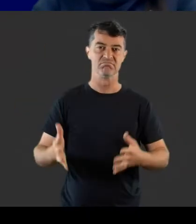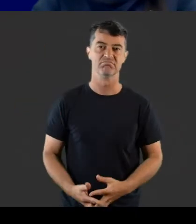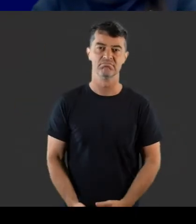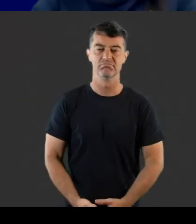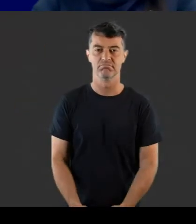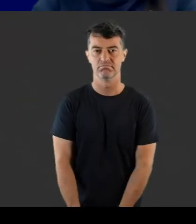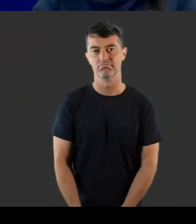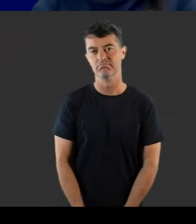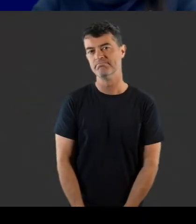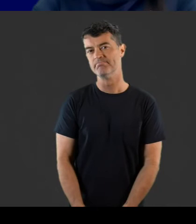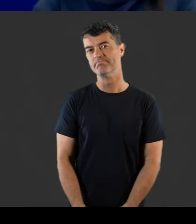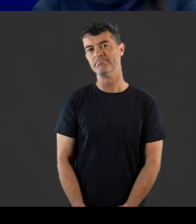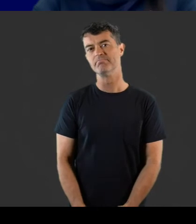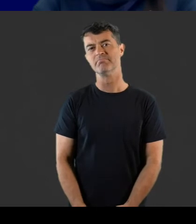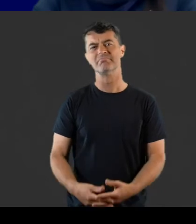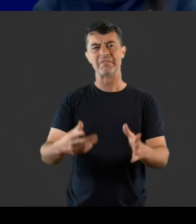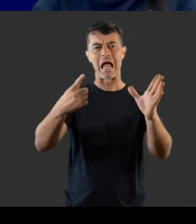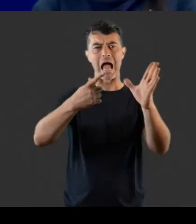contact lenses.